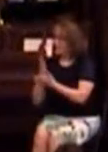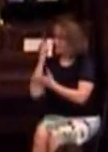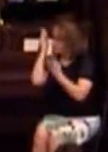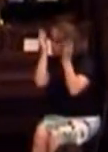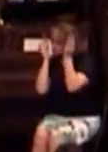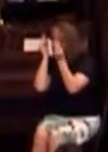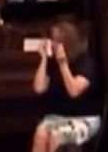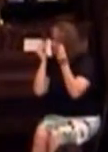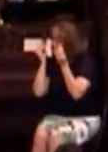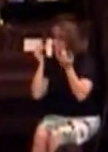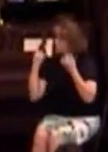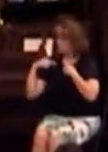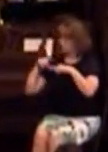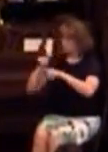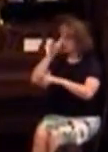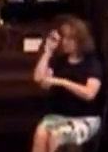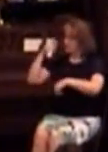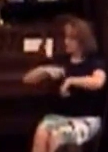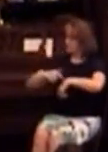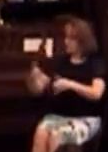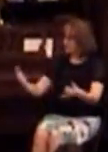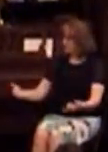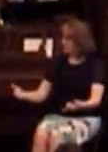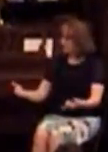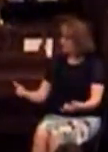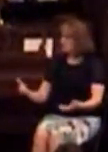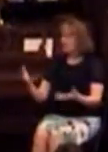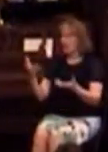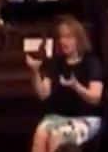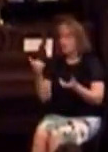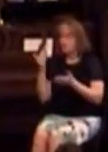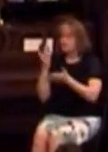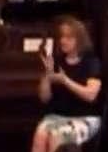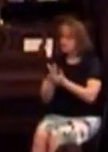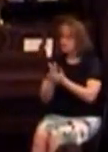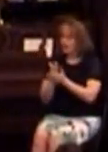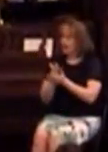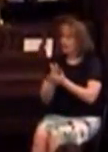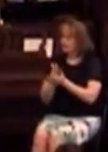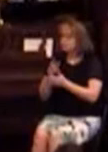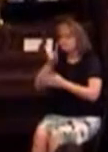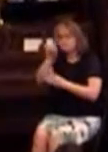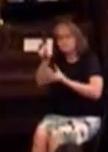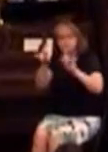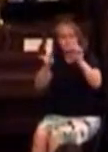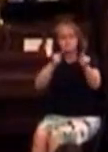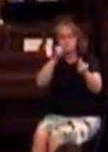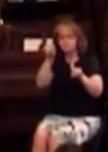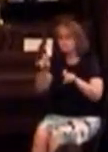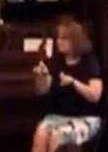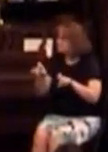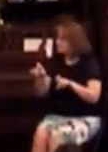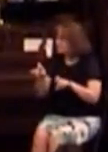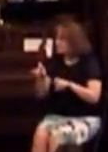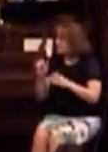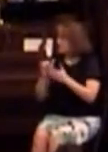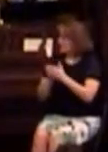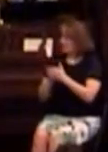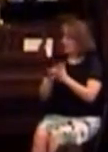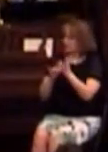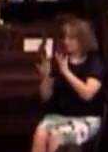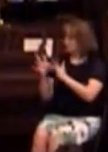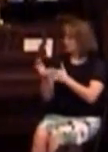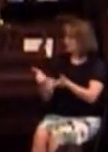that Jesus asked, but pull the question out of the Bible and get us to actually think about